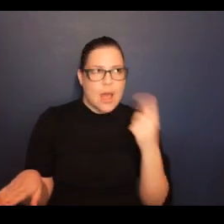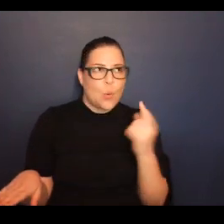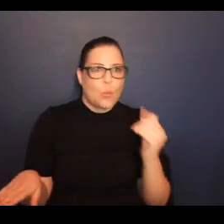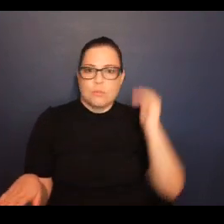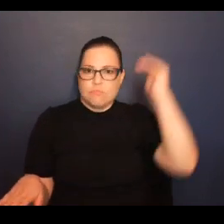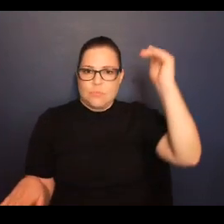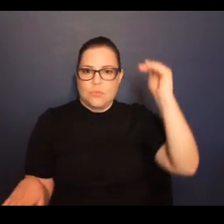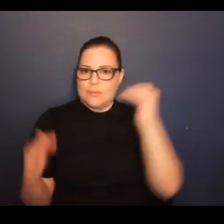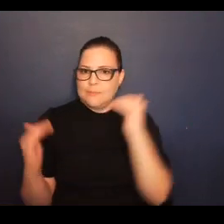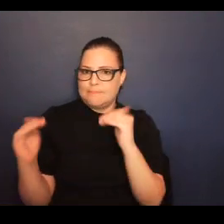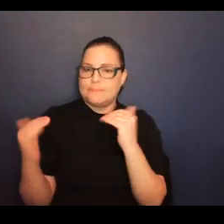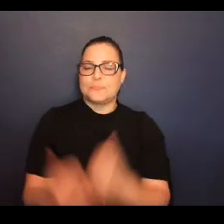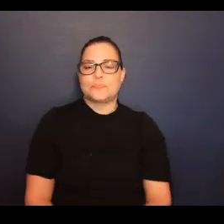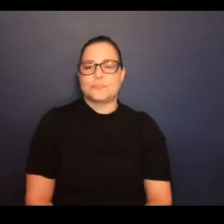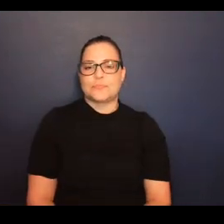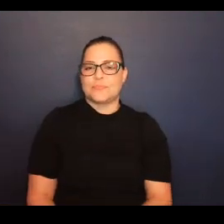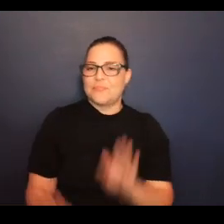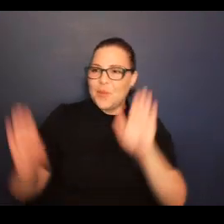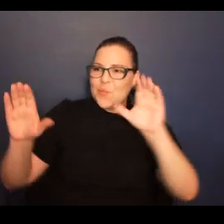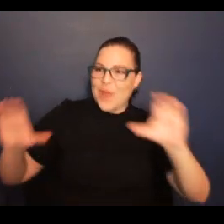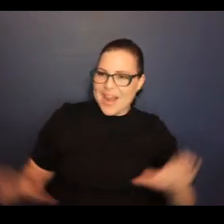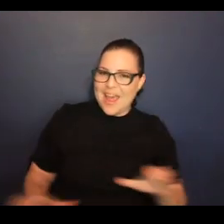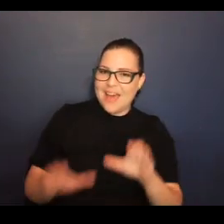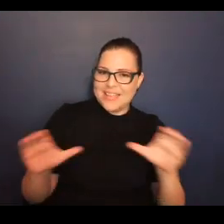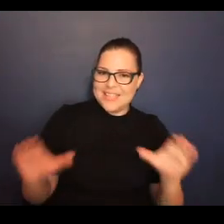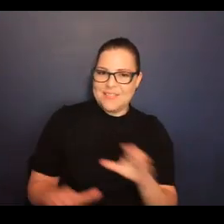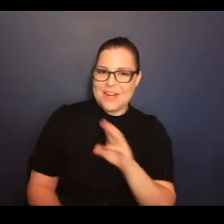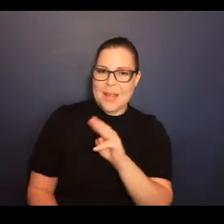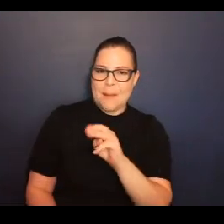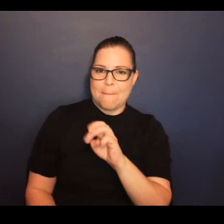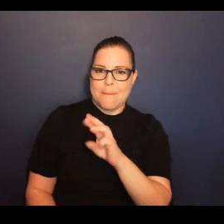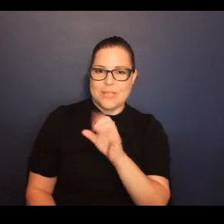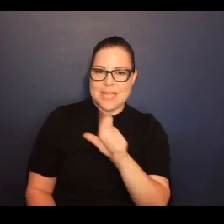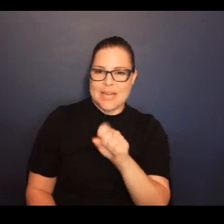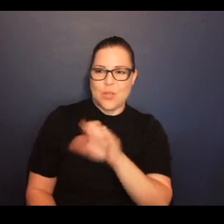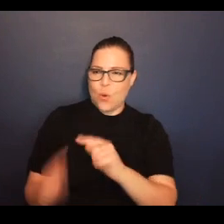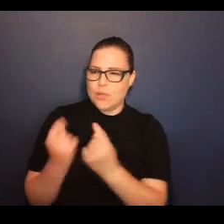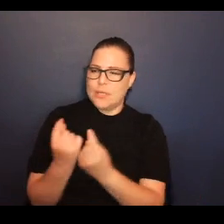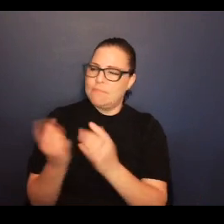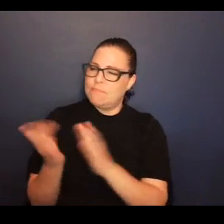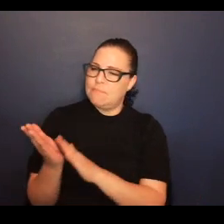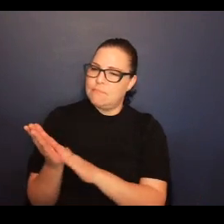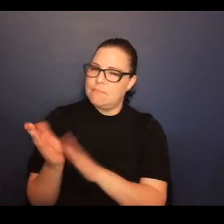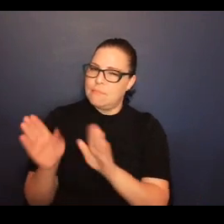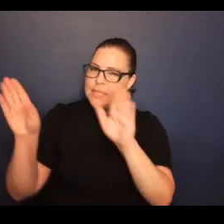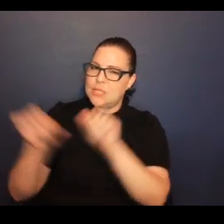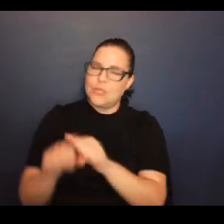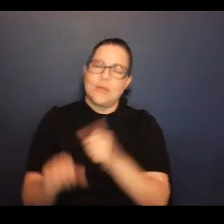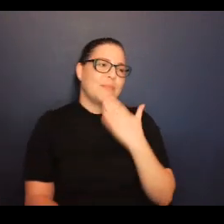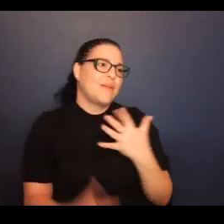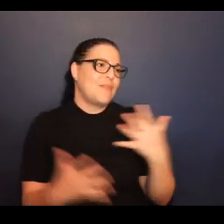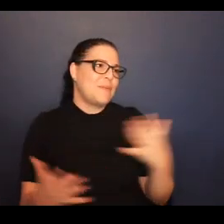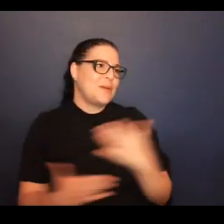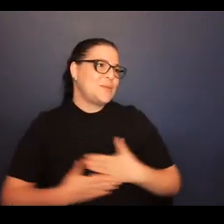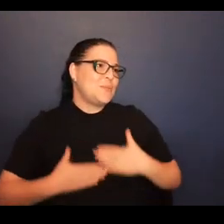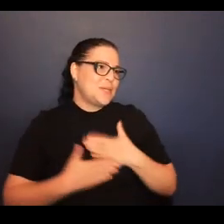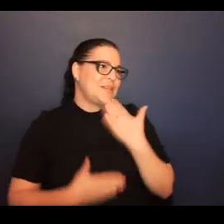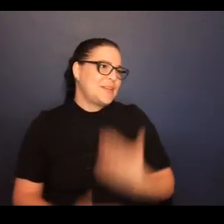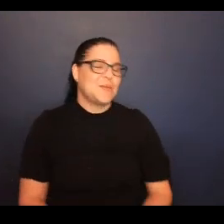everyone. That was a great activity, Mercedes. So you and your team did an outstanding job. Thank you very much. We appreciate it. Thank